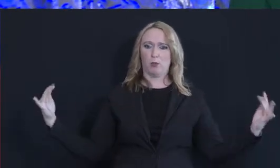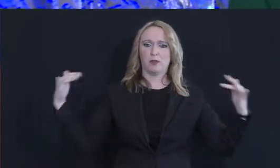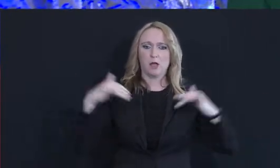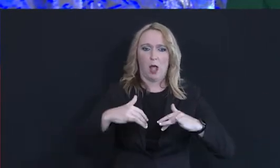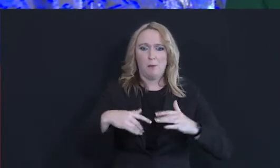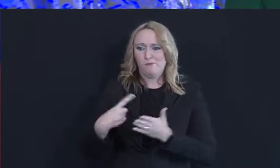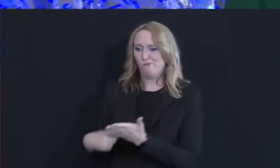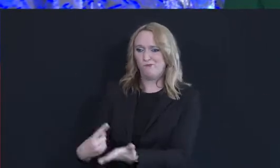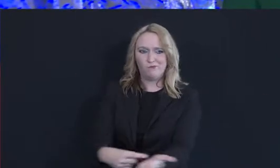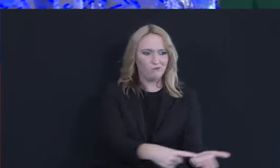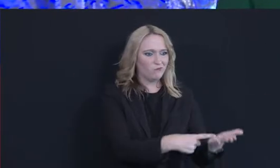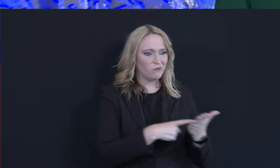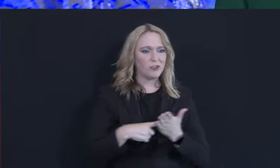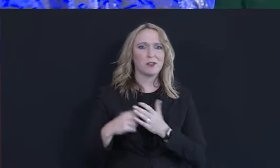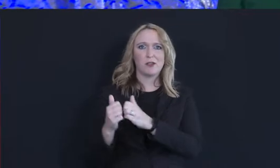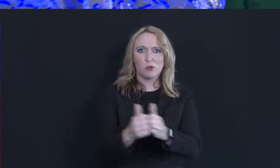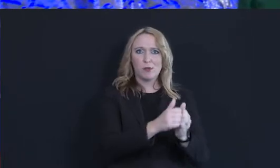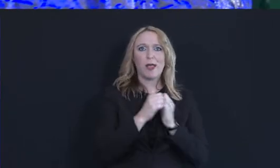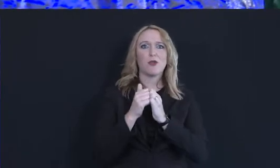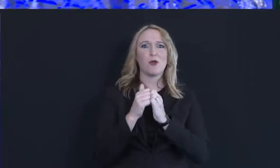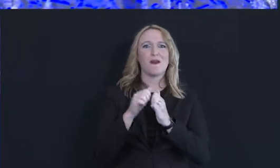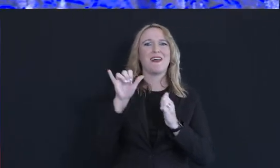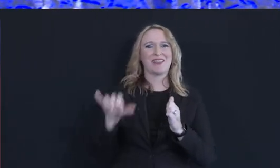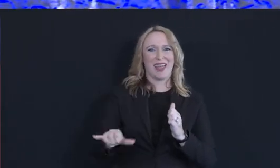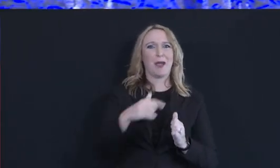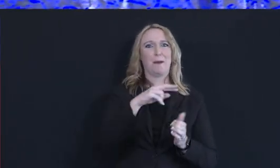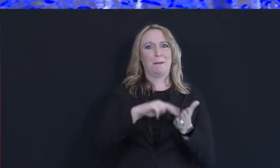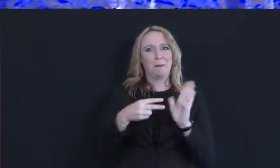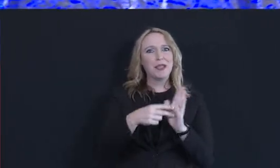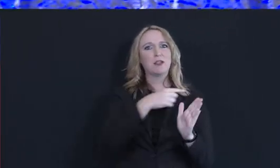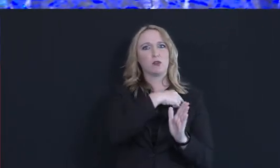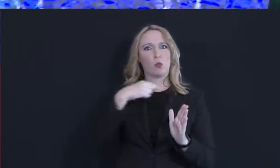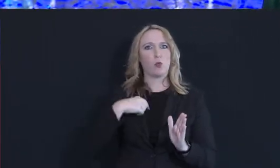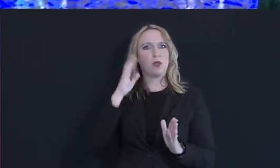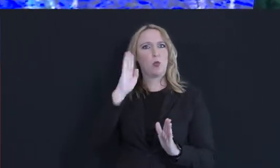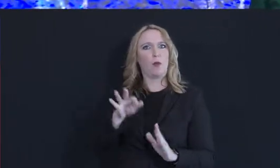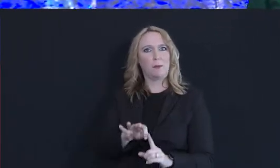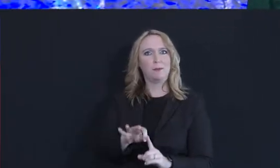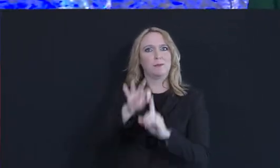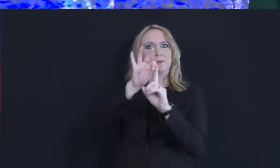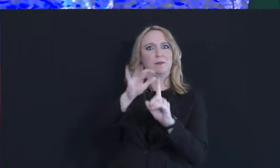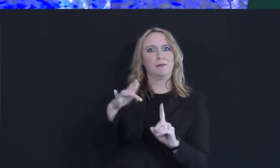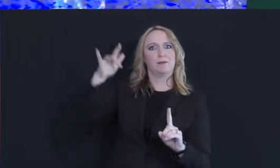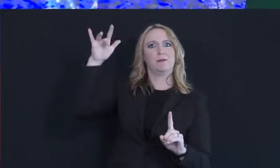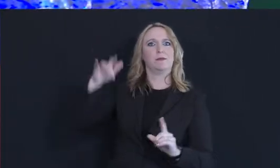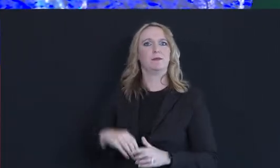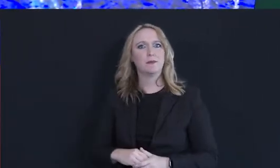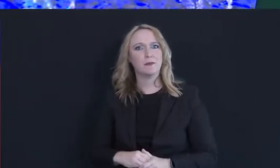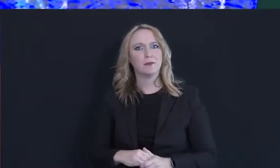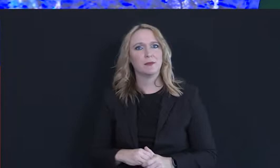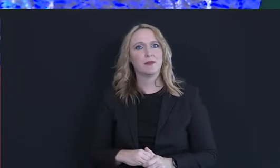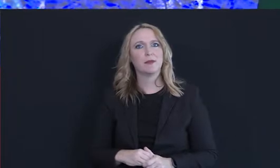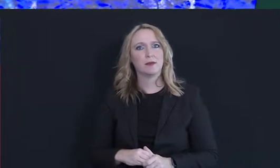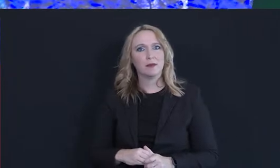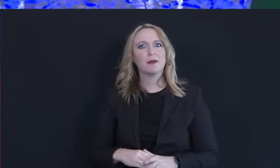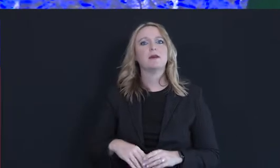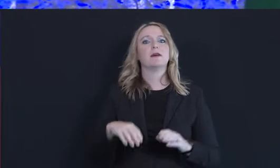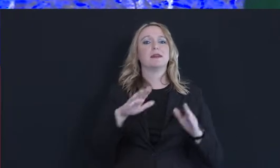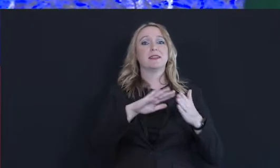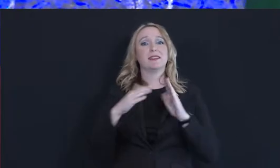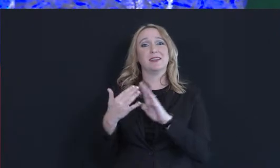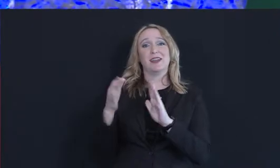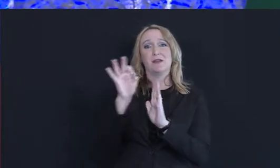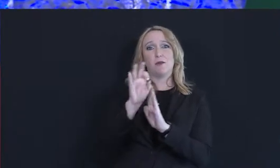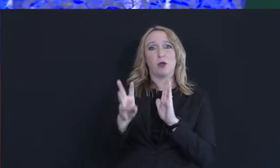set us apart there are people all over Fort Worth who are quietly showing leadership and making this city the very special